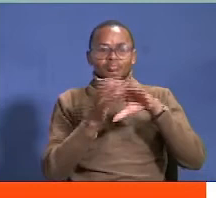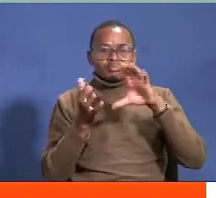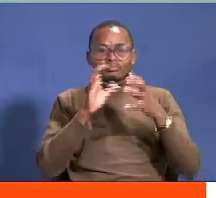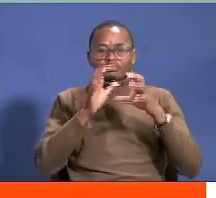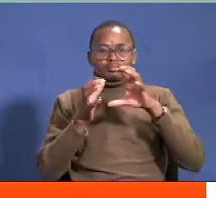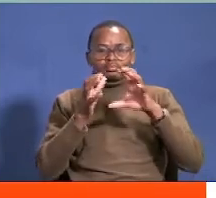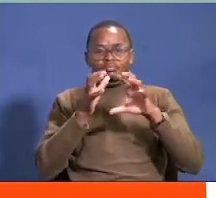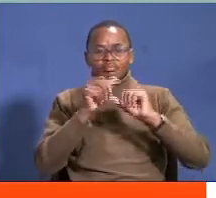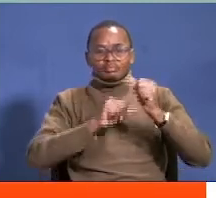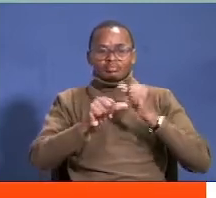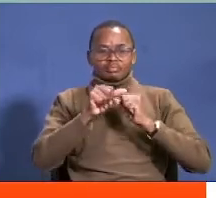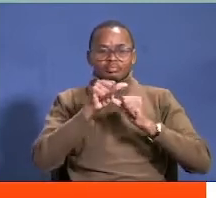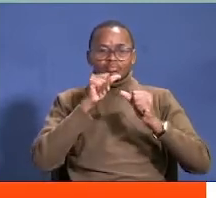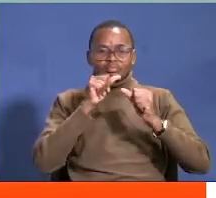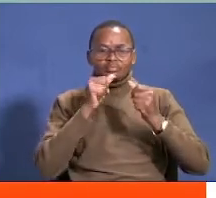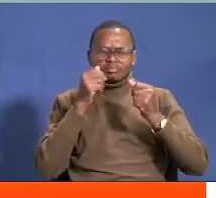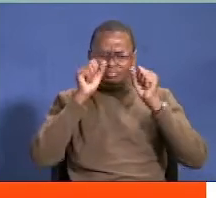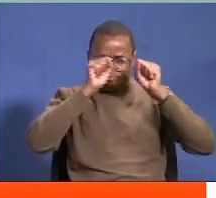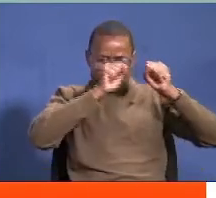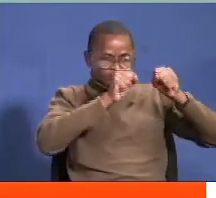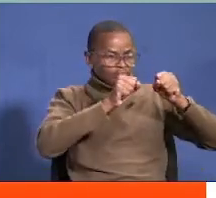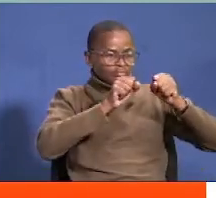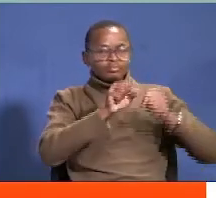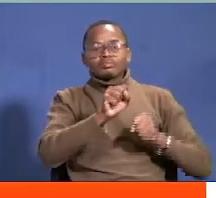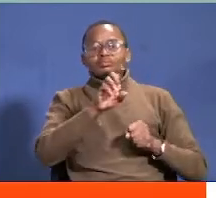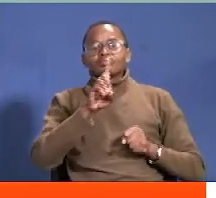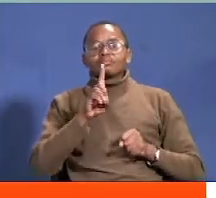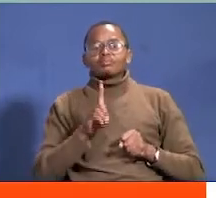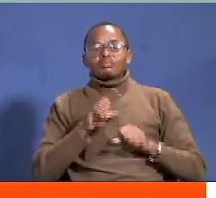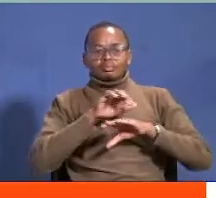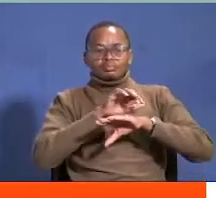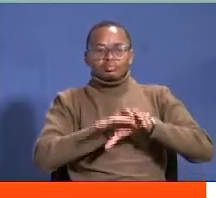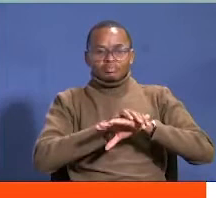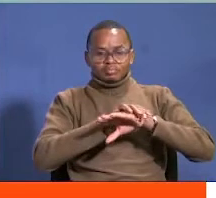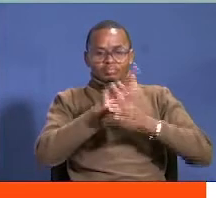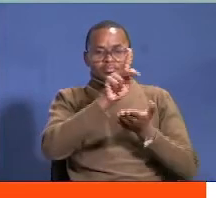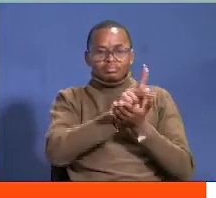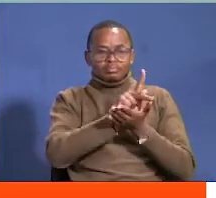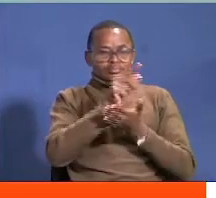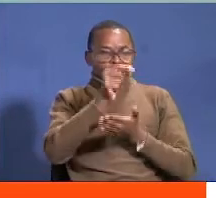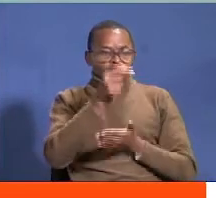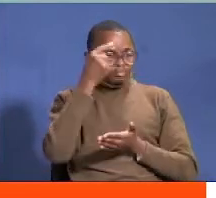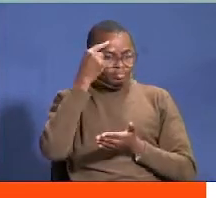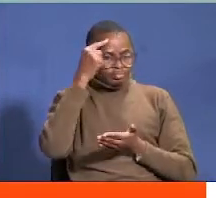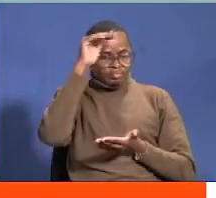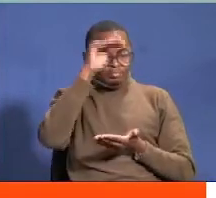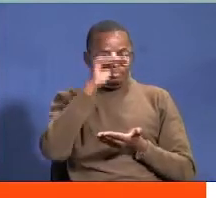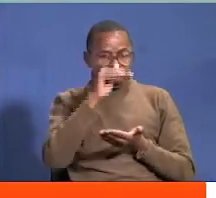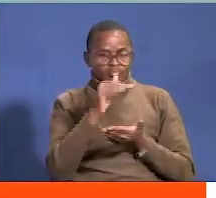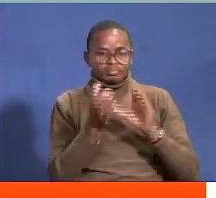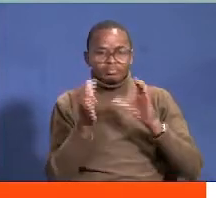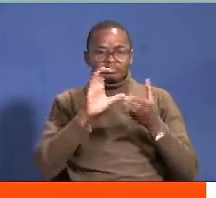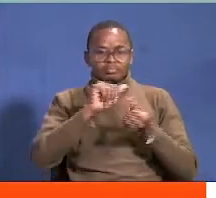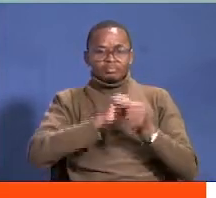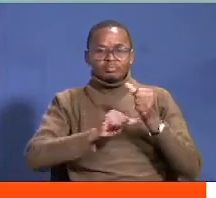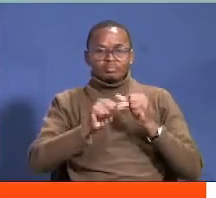matter of climate action, they came into agreement that they should, set aside funds to mitigate these climate